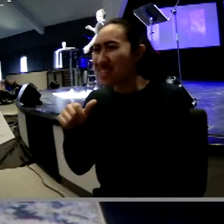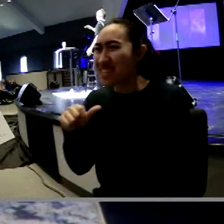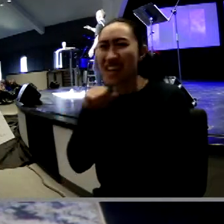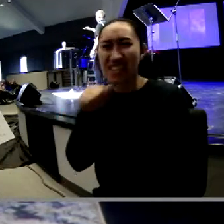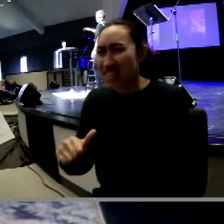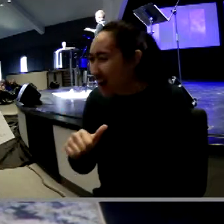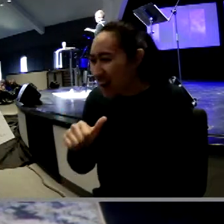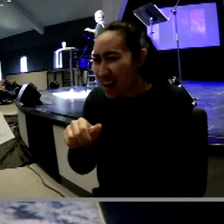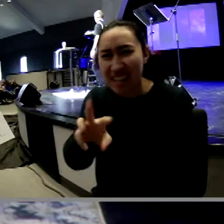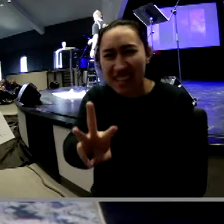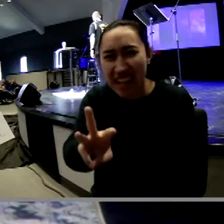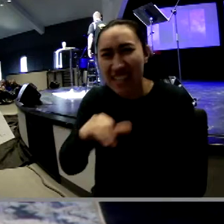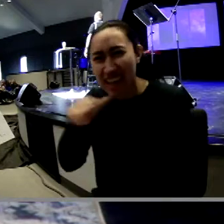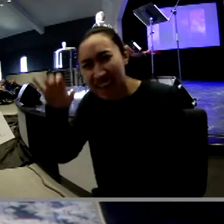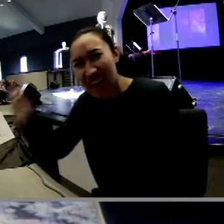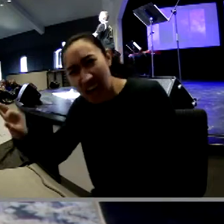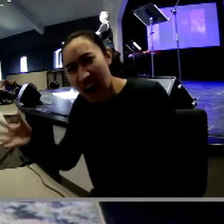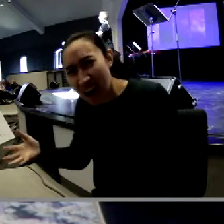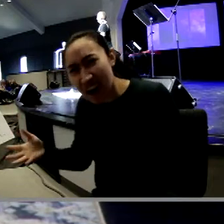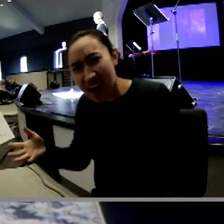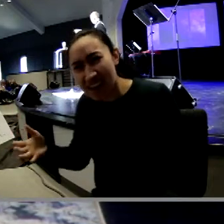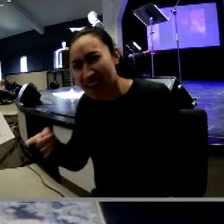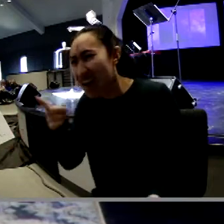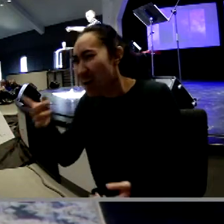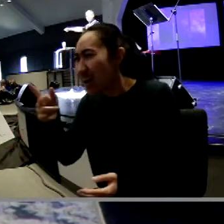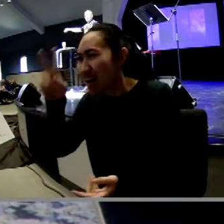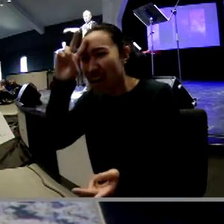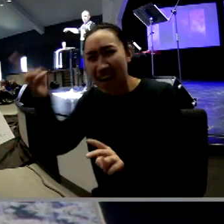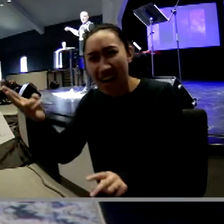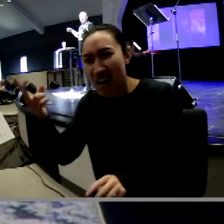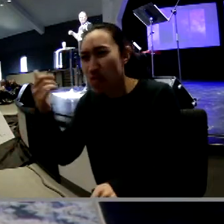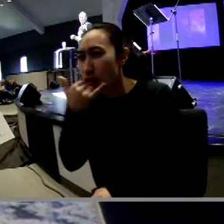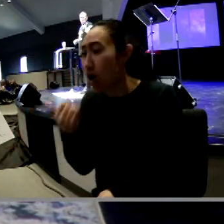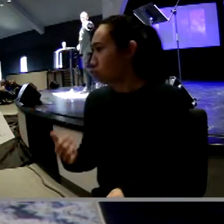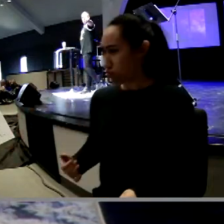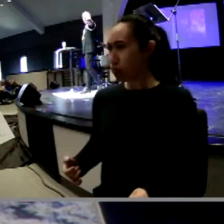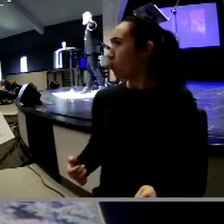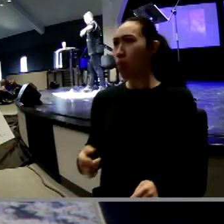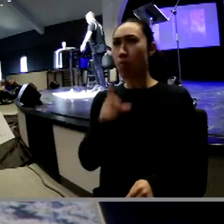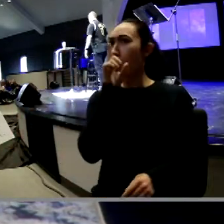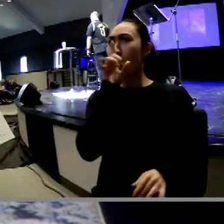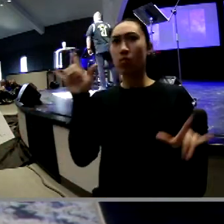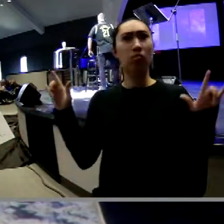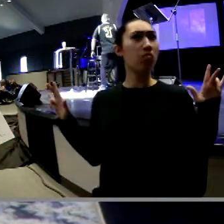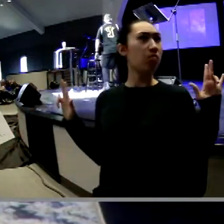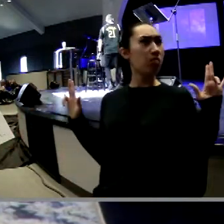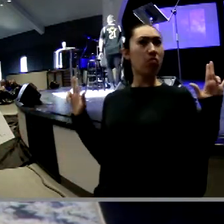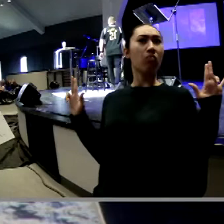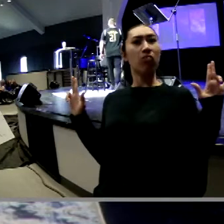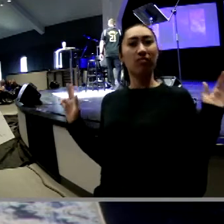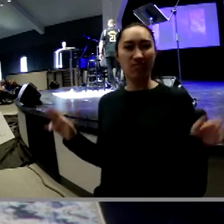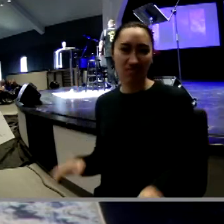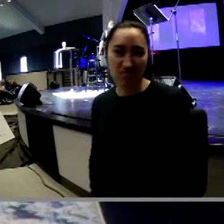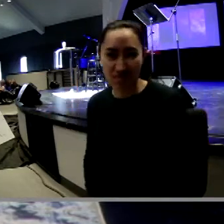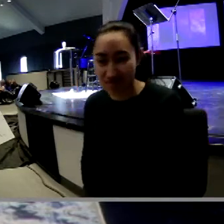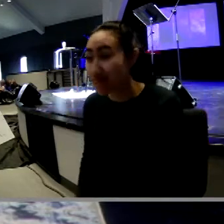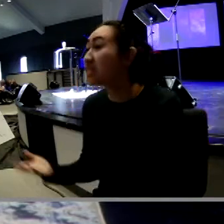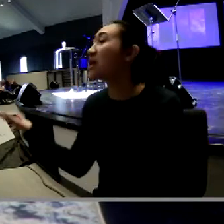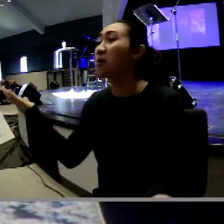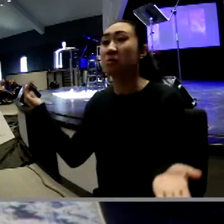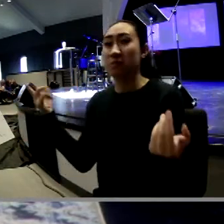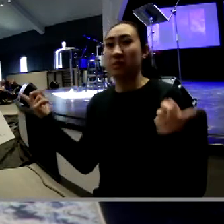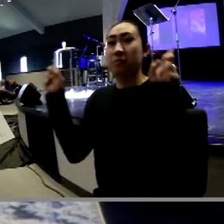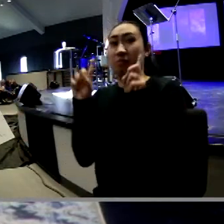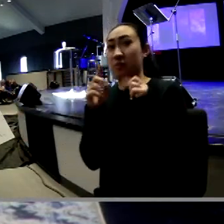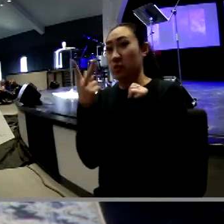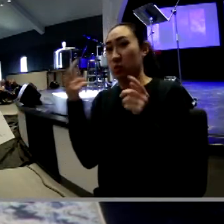that you had to put the line underneath. So I need two people. Bill, can you come up here? And Kim, can you come up here real quick?